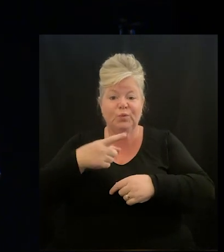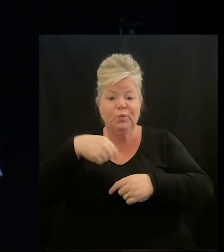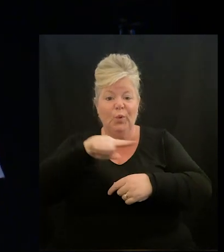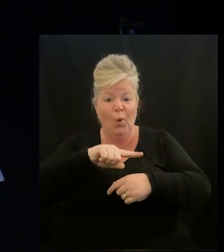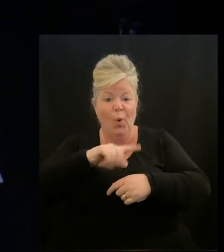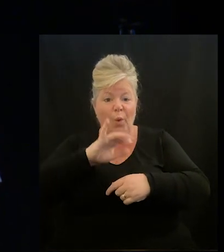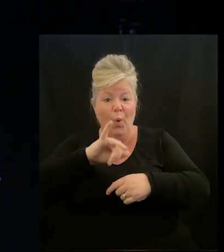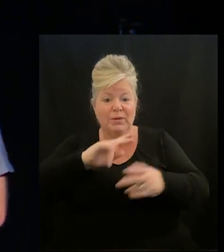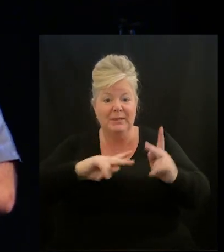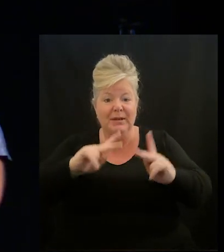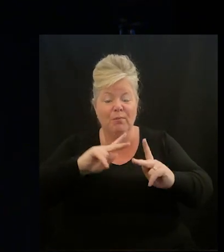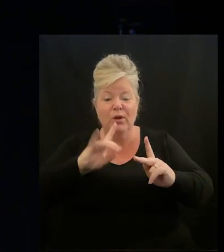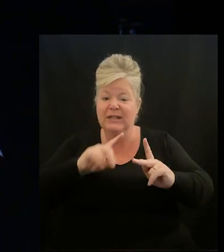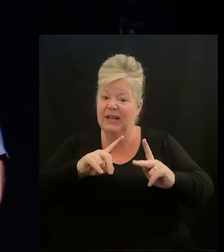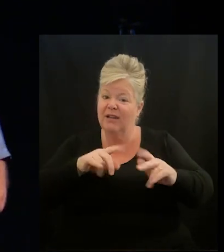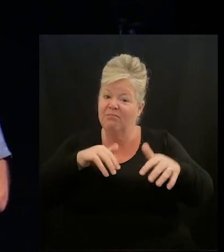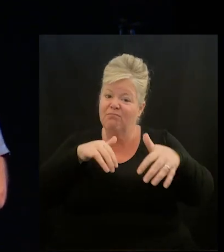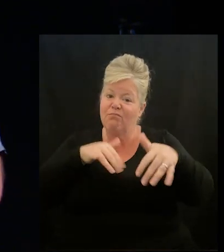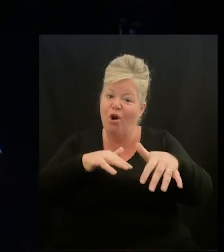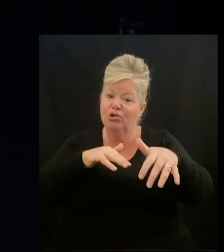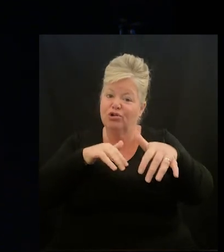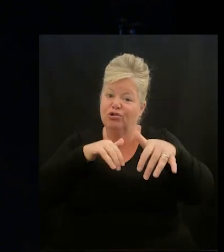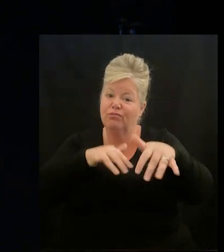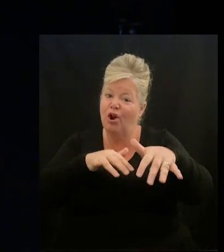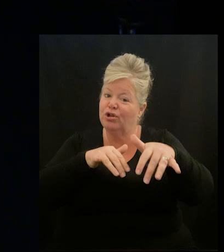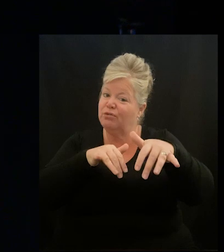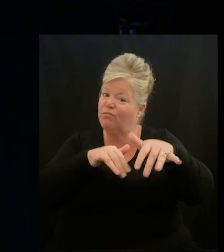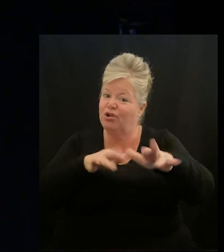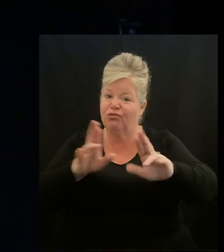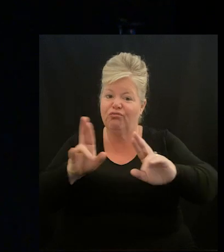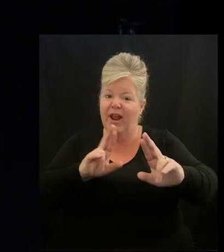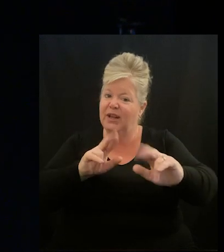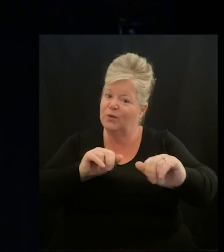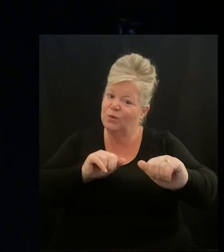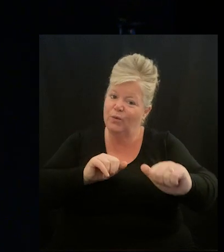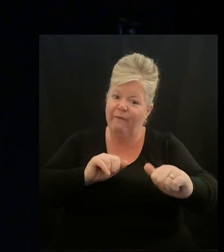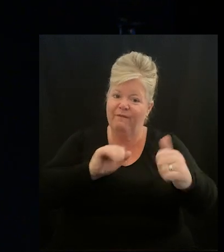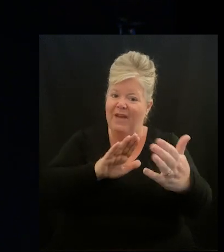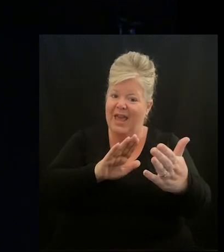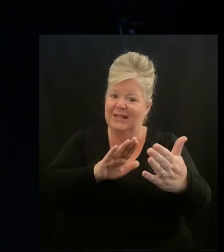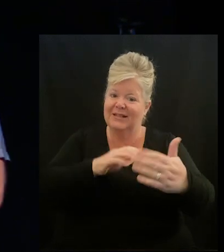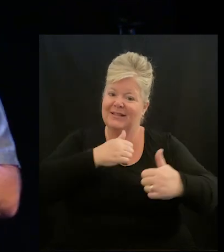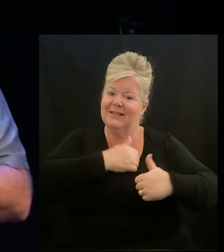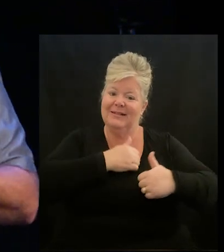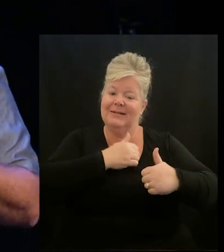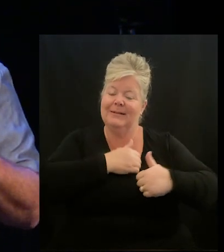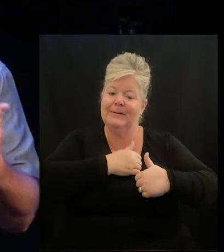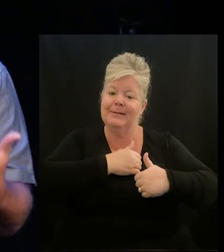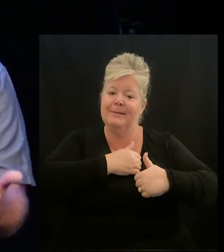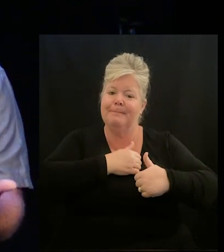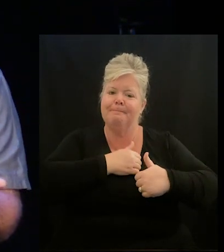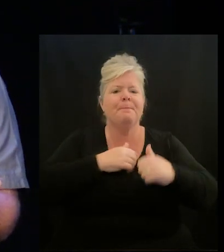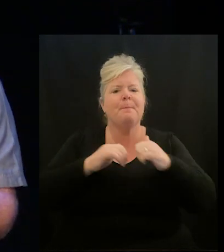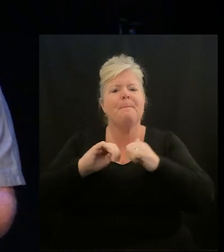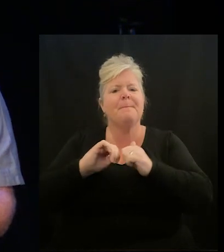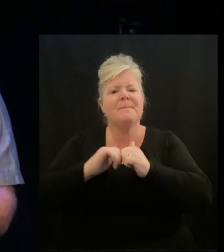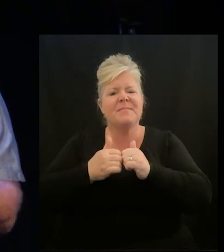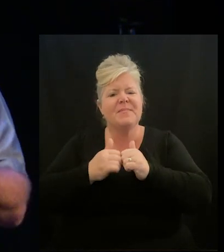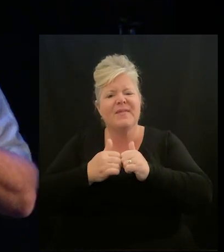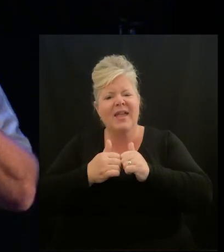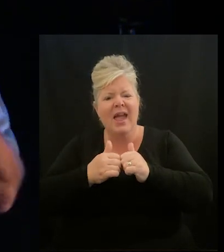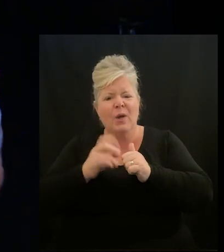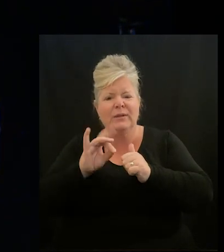march. But it wasn't just the word of God that helped them roll this